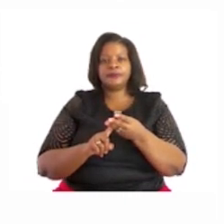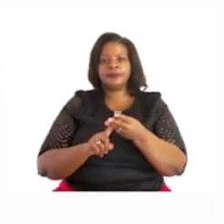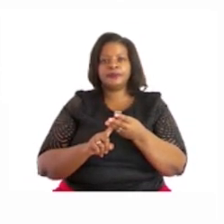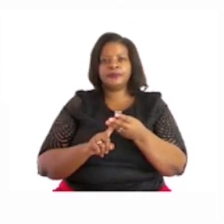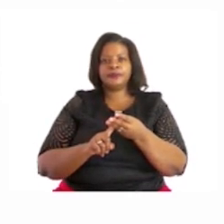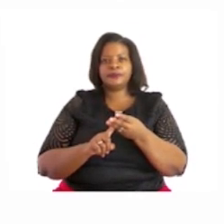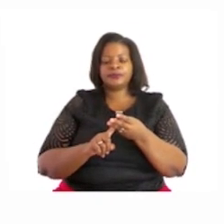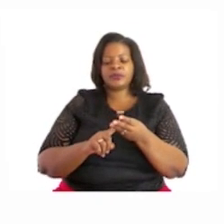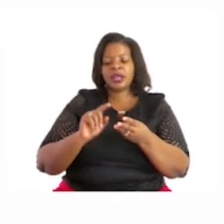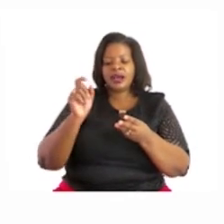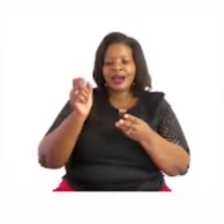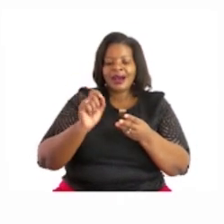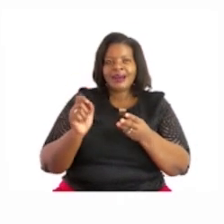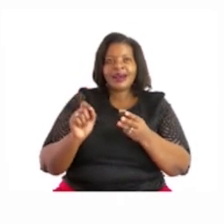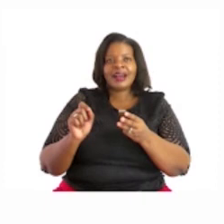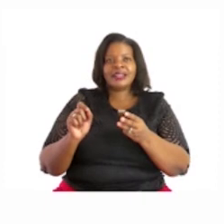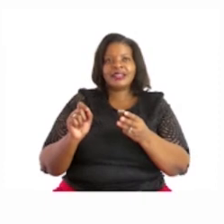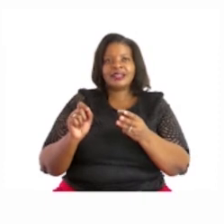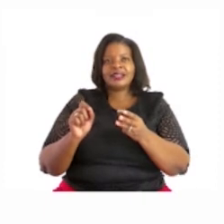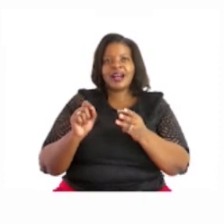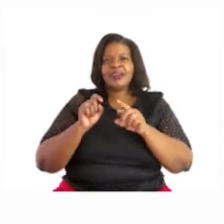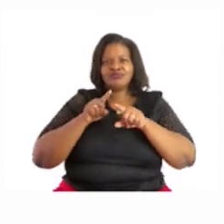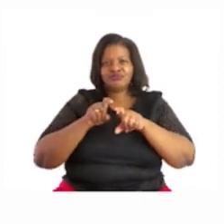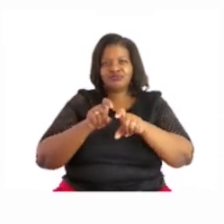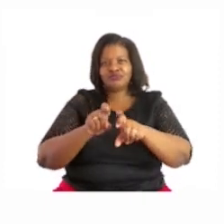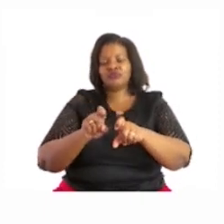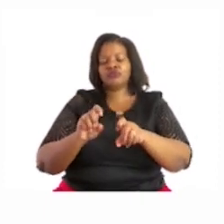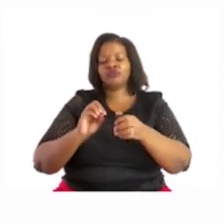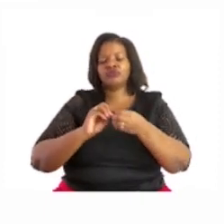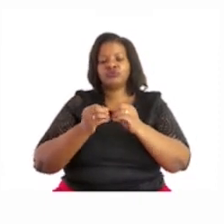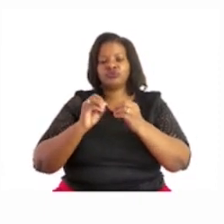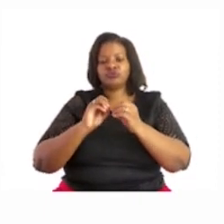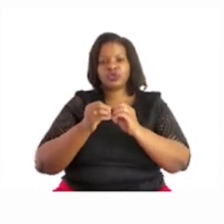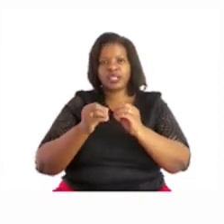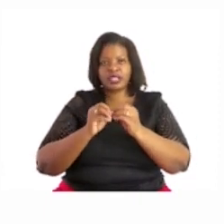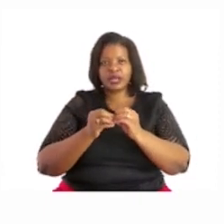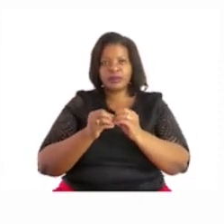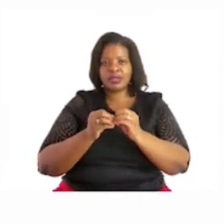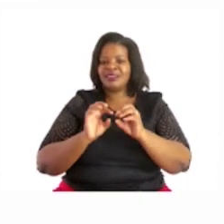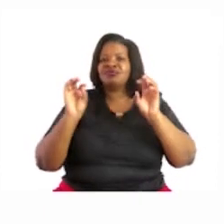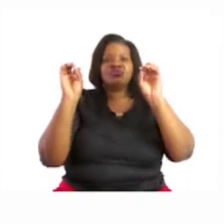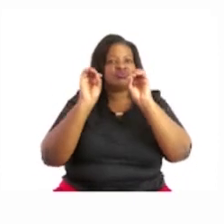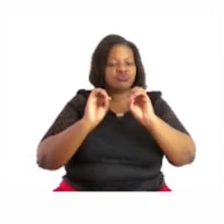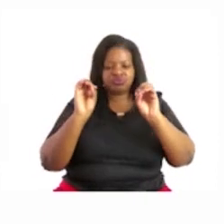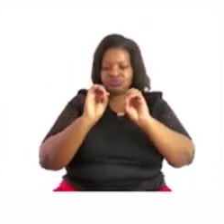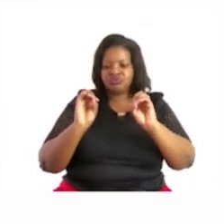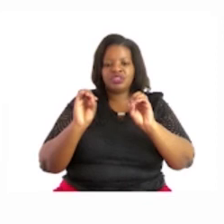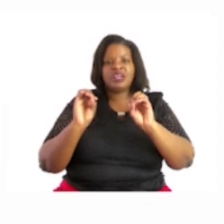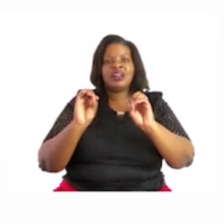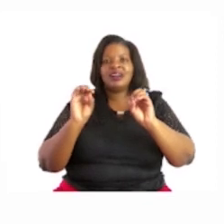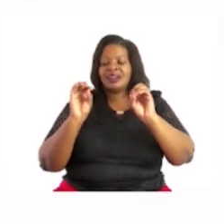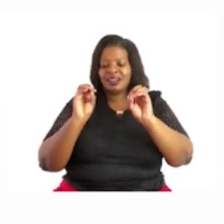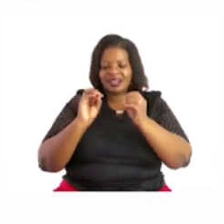write the following in numerals. Here numbers are not written. All you have to